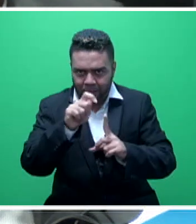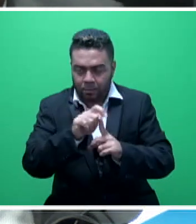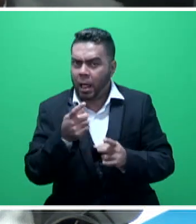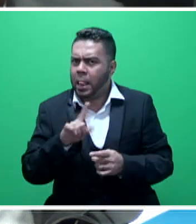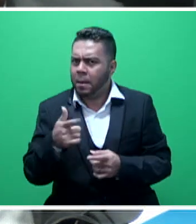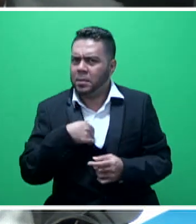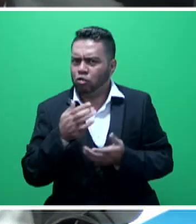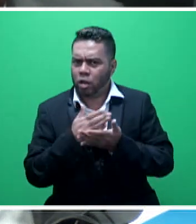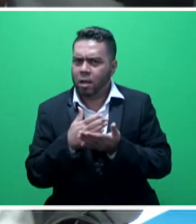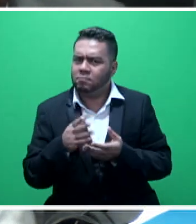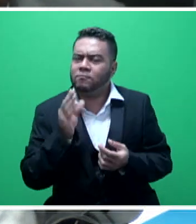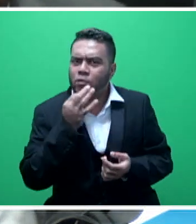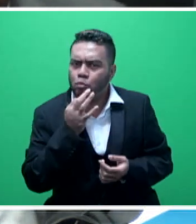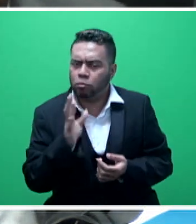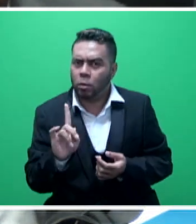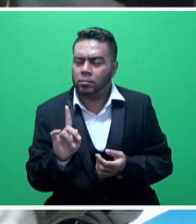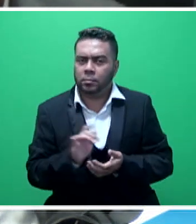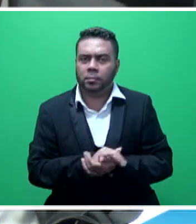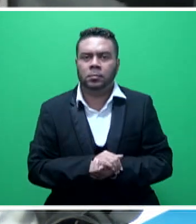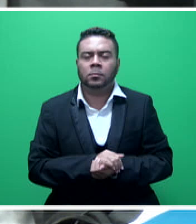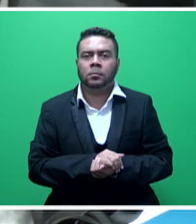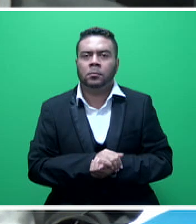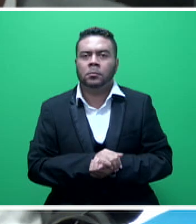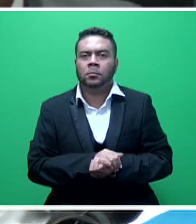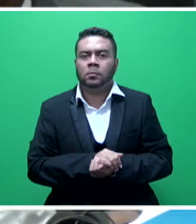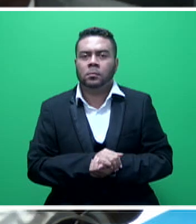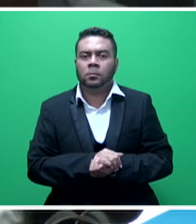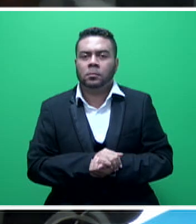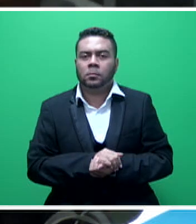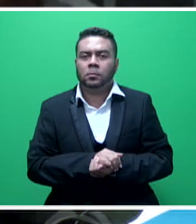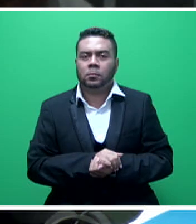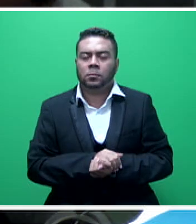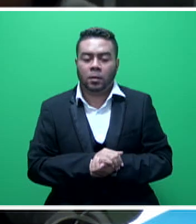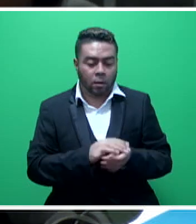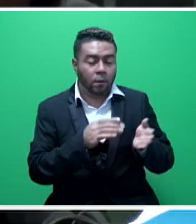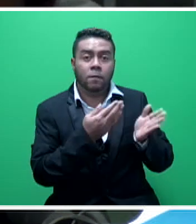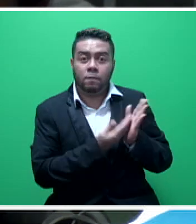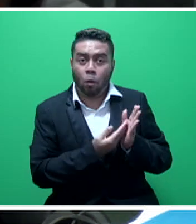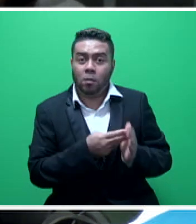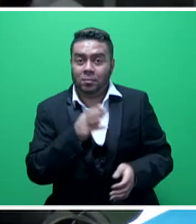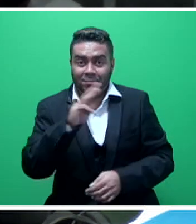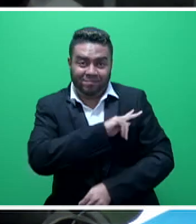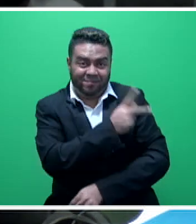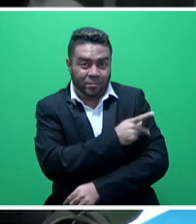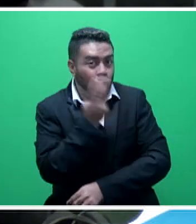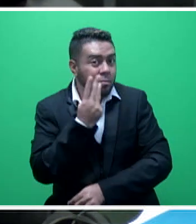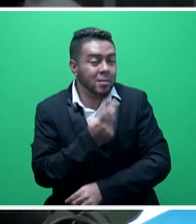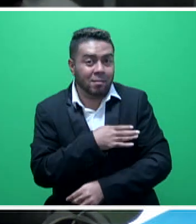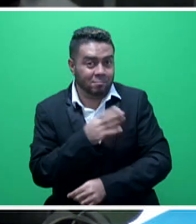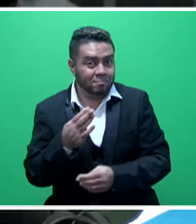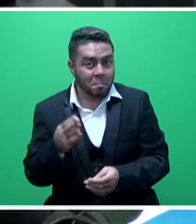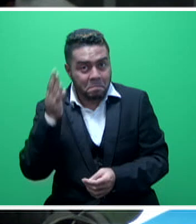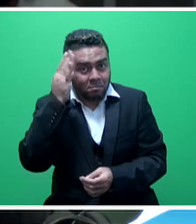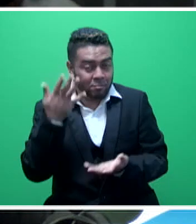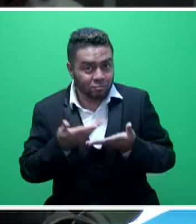share a few. Honorable Speaker, for maternal mortality rate,